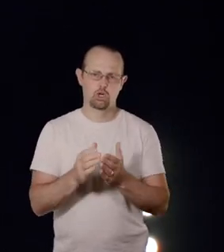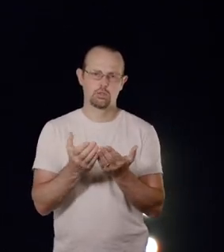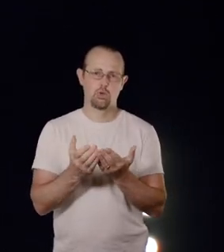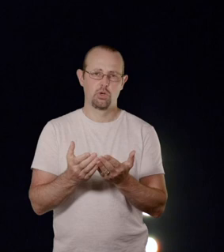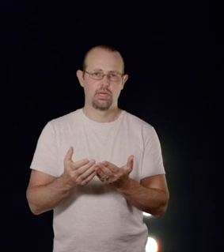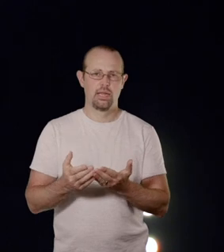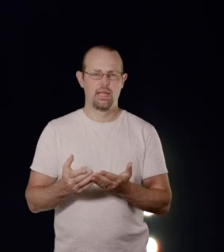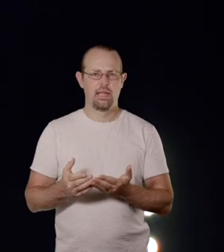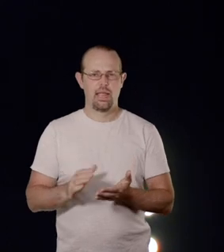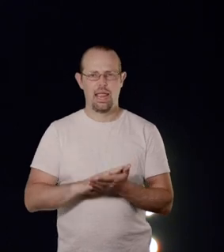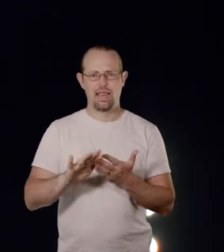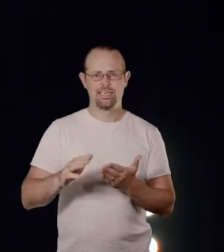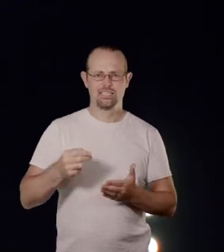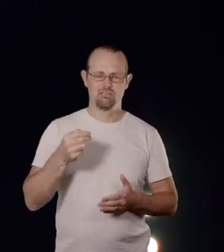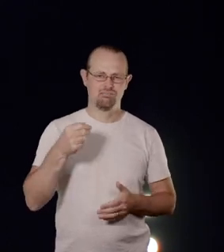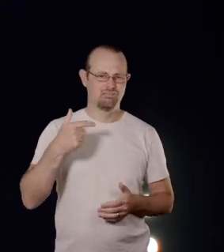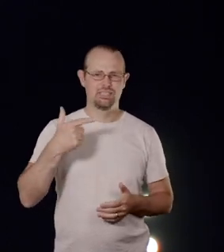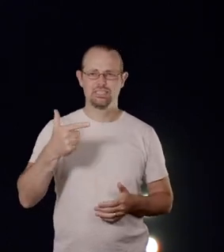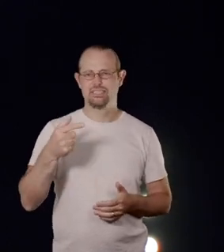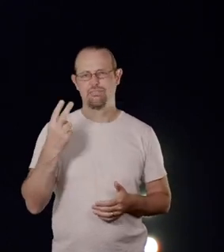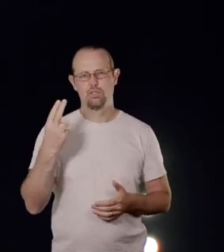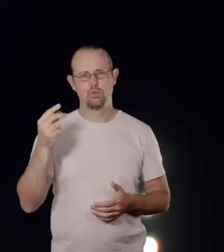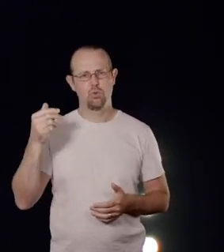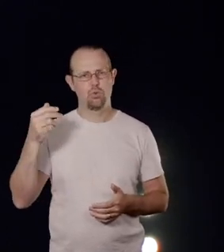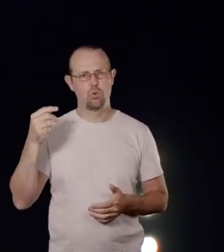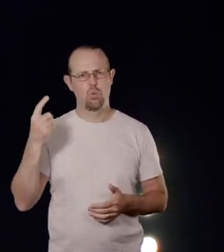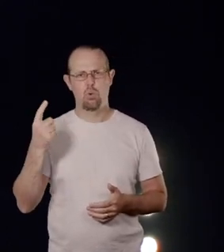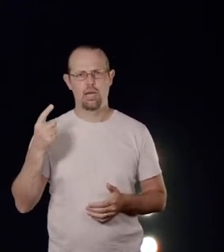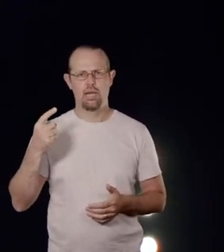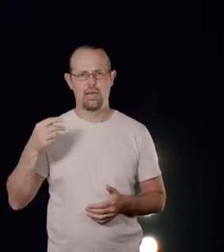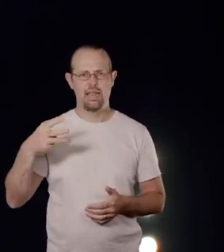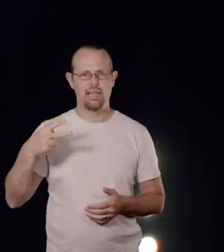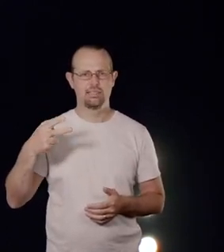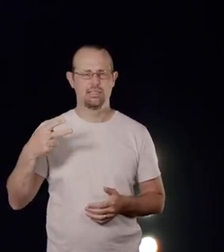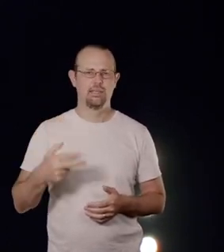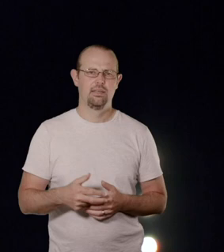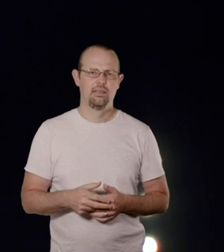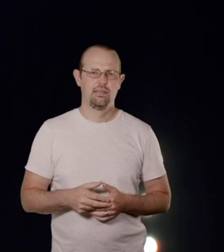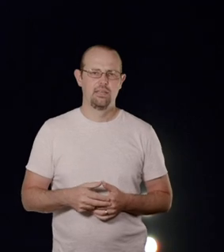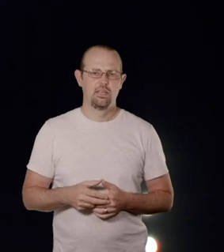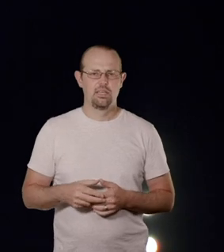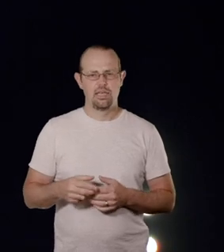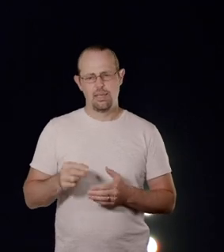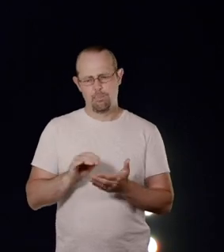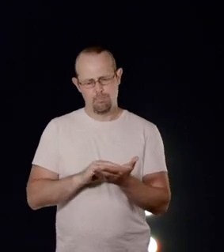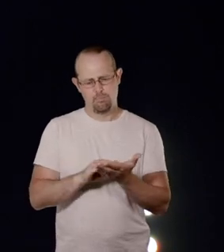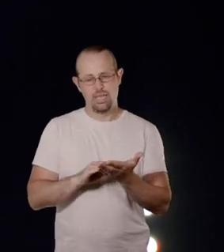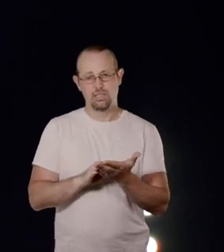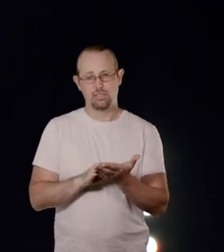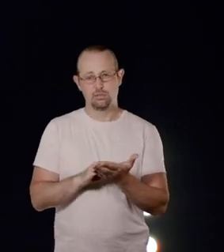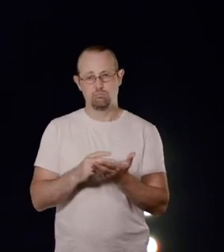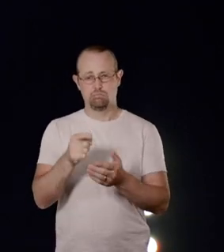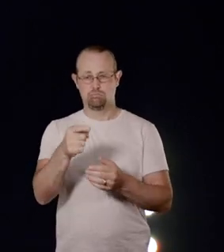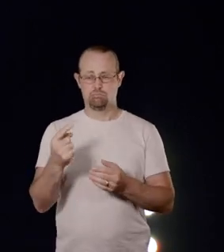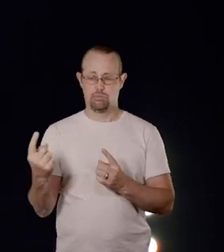H7218. And it means you've now come into a place where you're having the first of something. You're finding